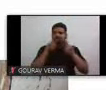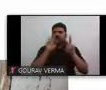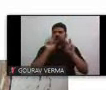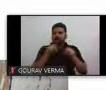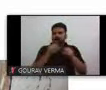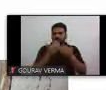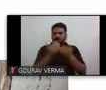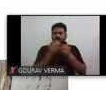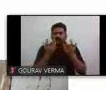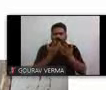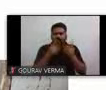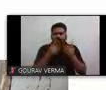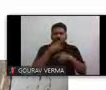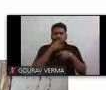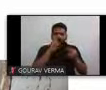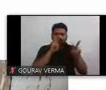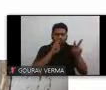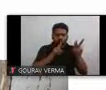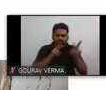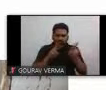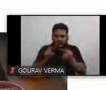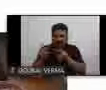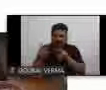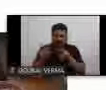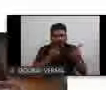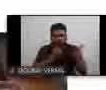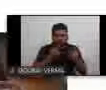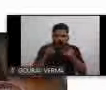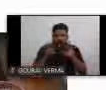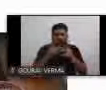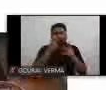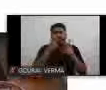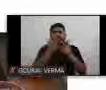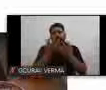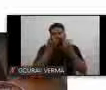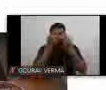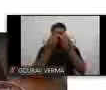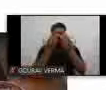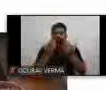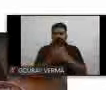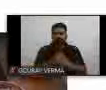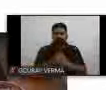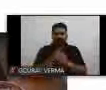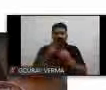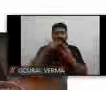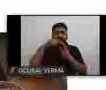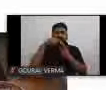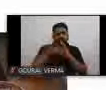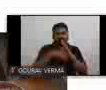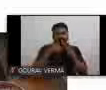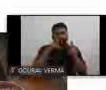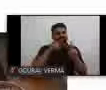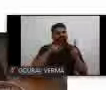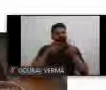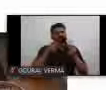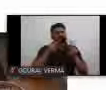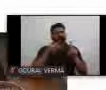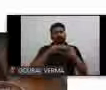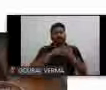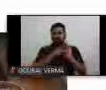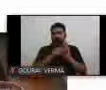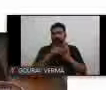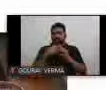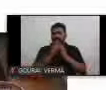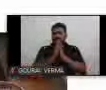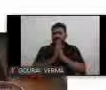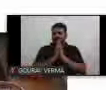is using the vision to scan these objects. Depth and figure ground perception again requires, it